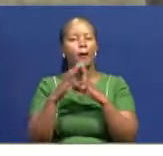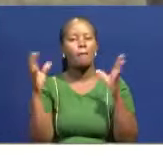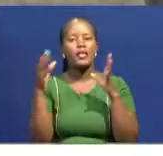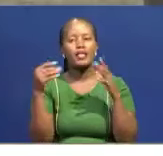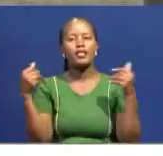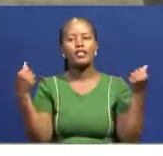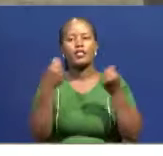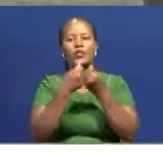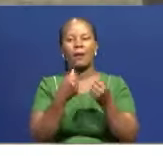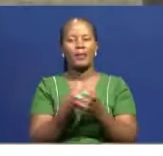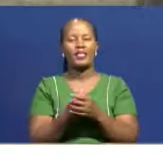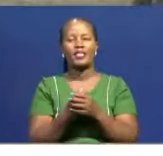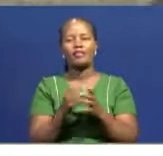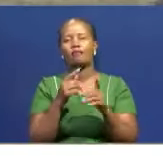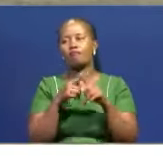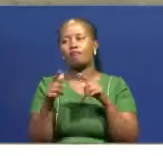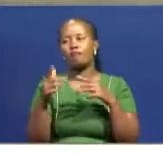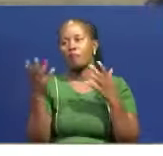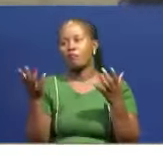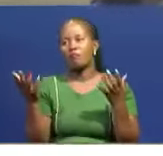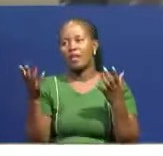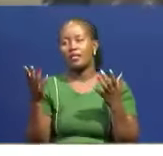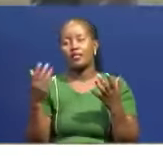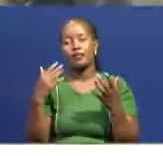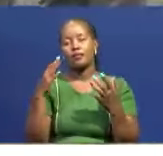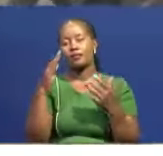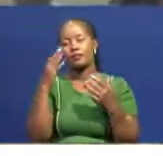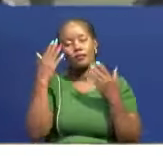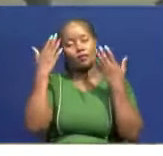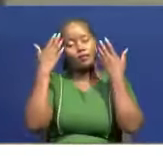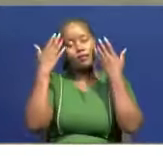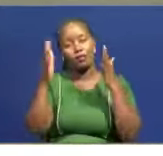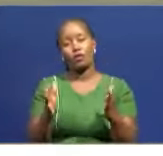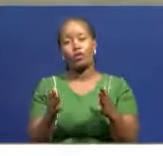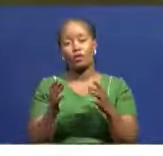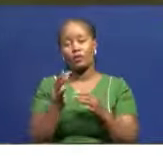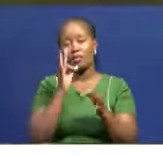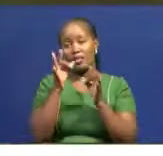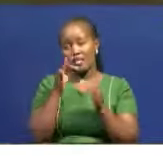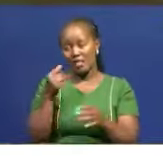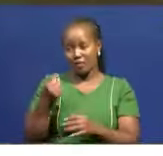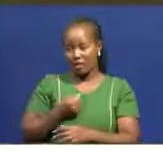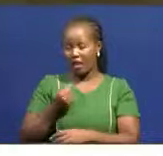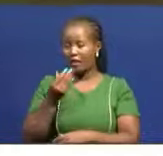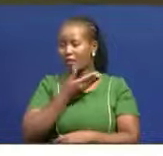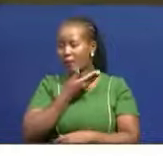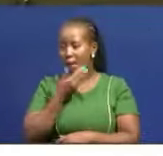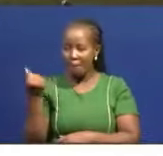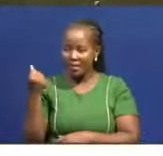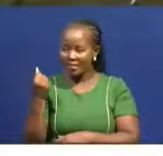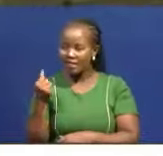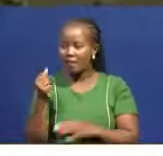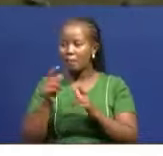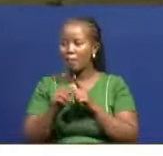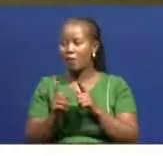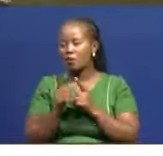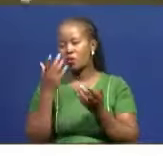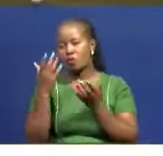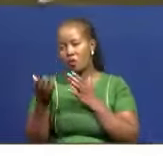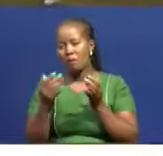Madrid. It's still there, slim chance, but you never know with sevens. Mm-hmm. If our girls can play well, get themselves, if they can get in the semis or even into the